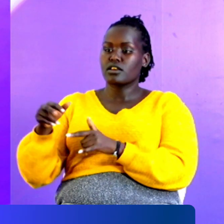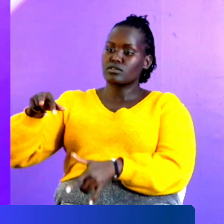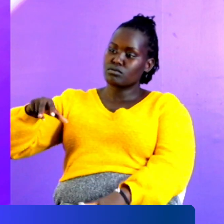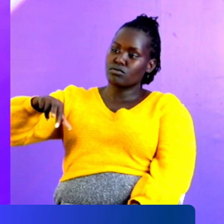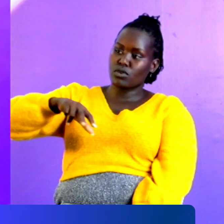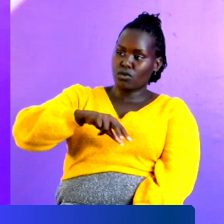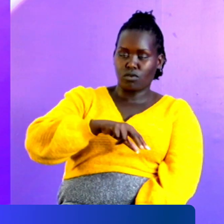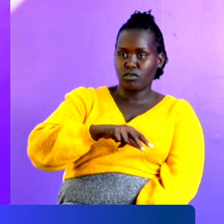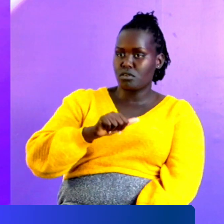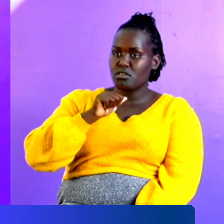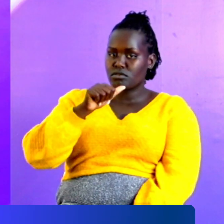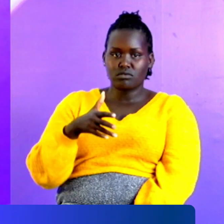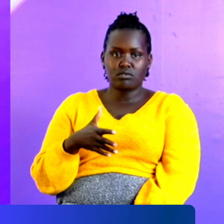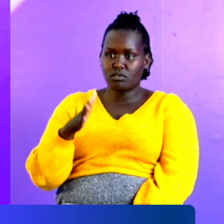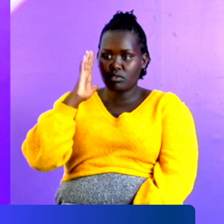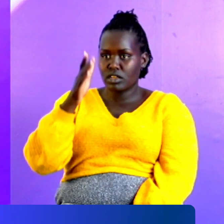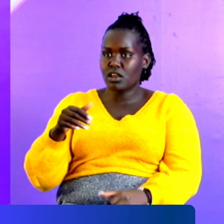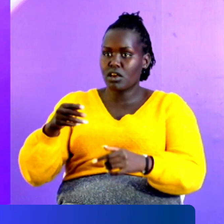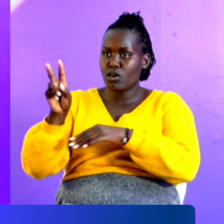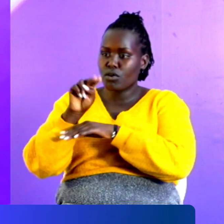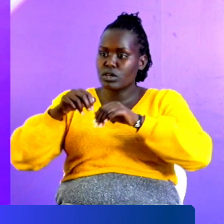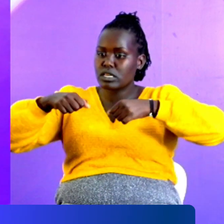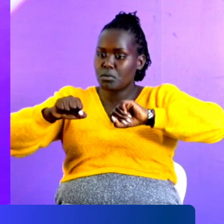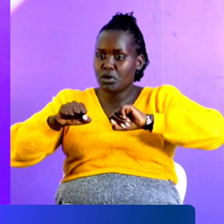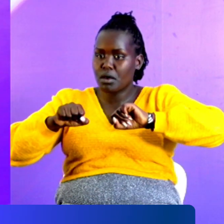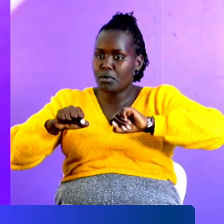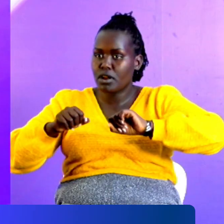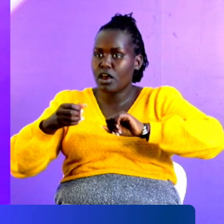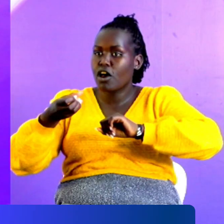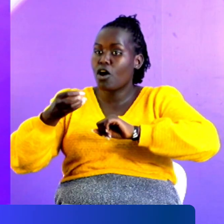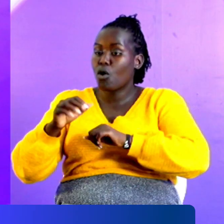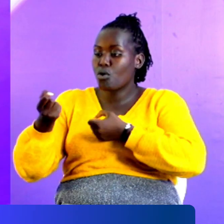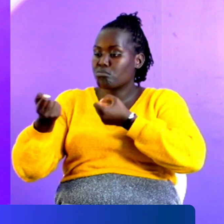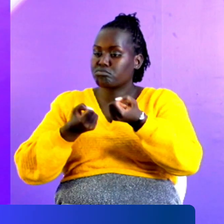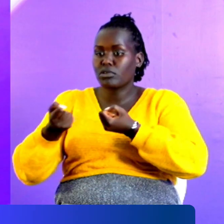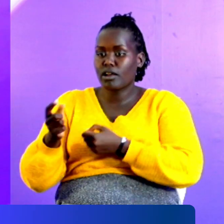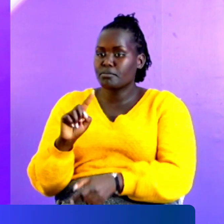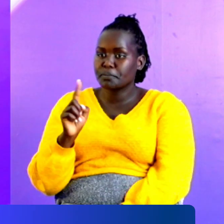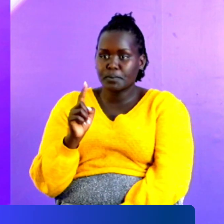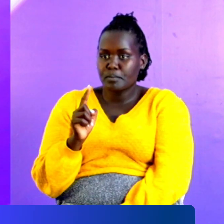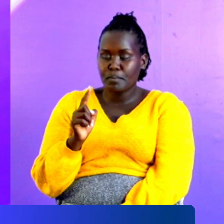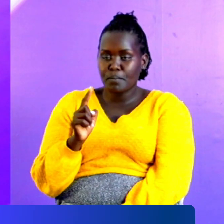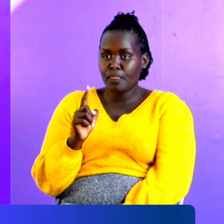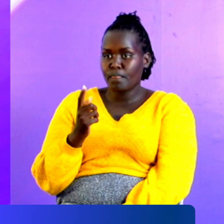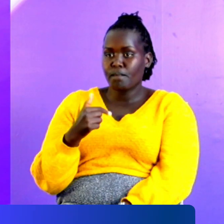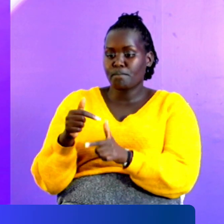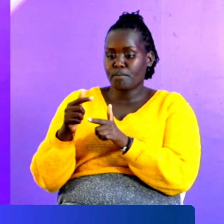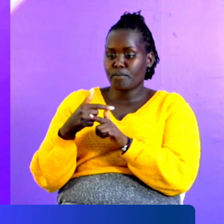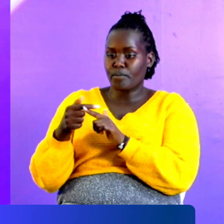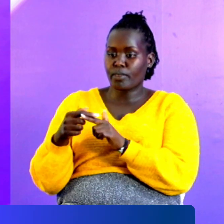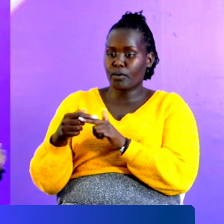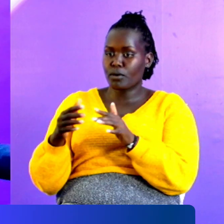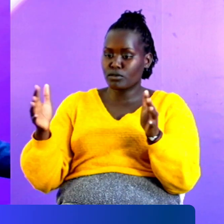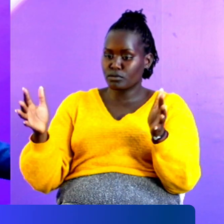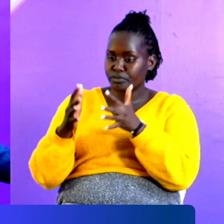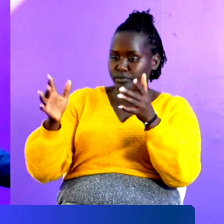walk. There is no particular day that we will use a boda Yeah. or that we will use a car. You understand? And we are going to mobilize to